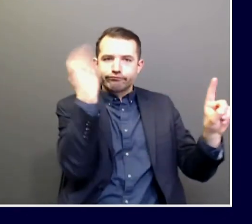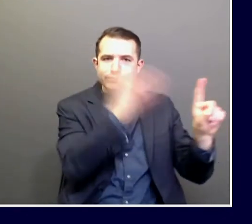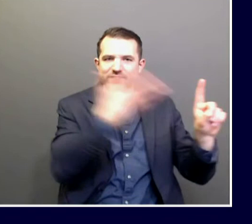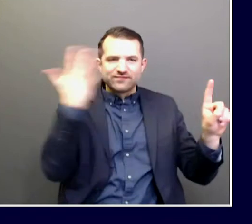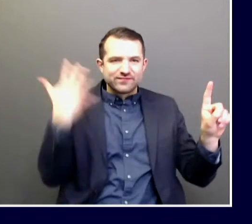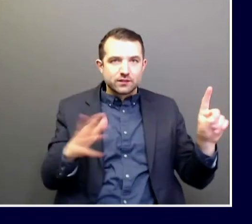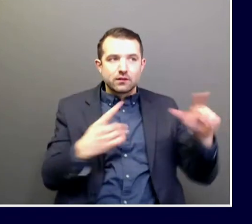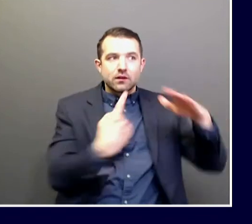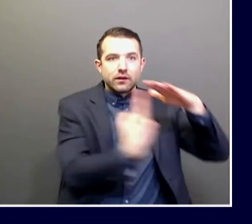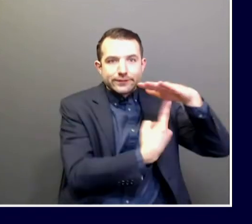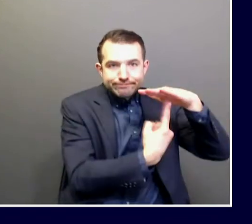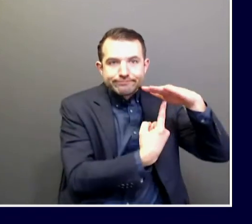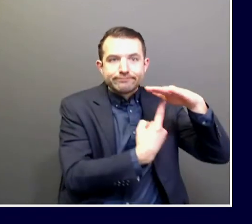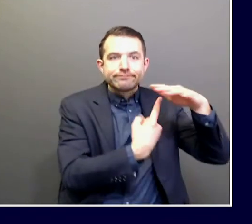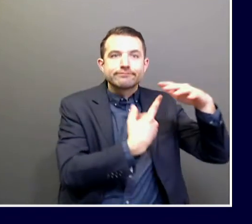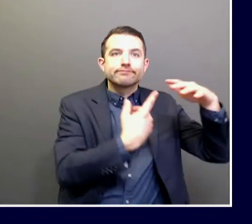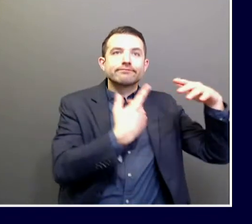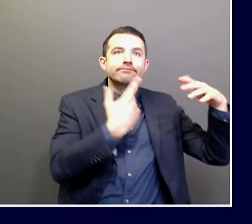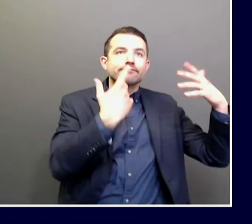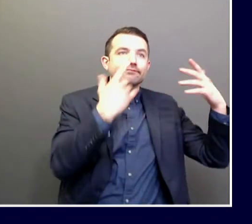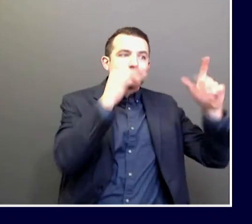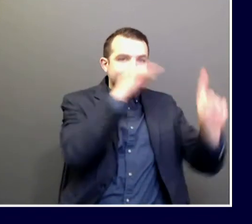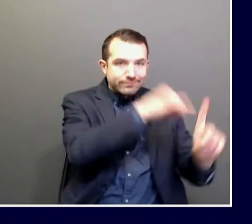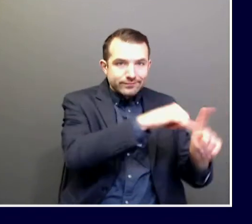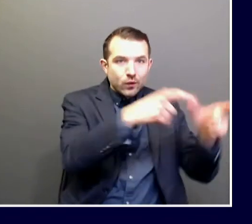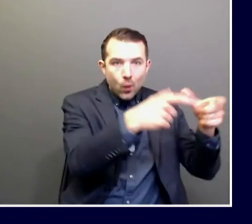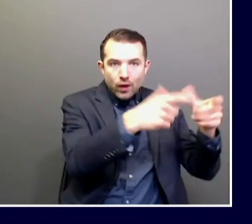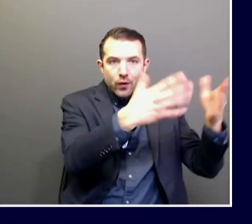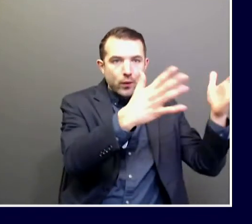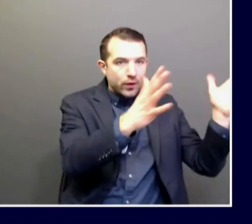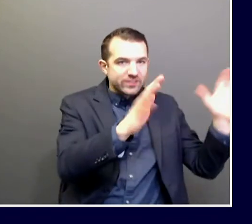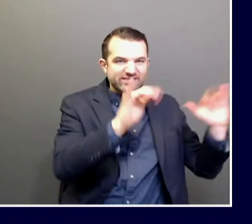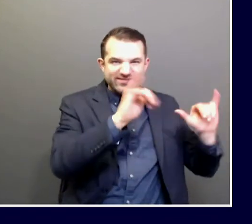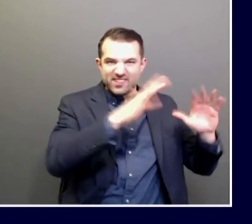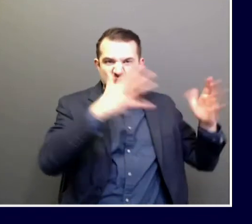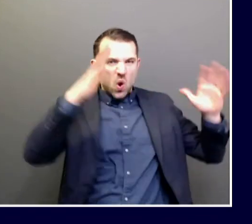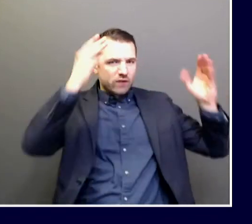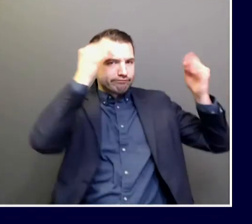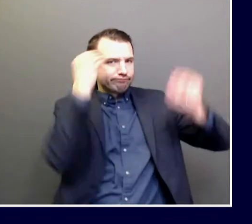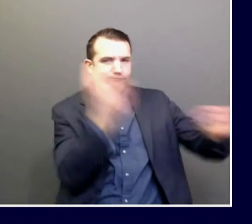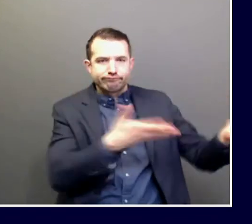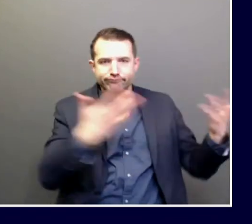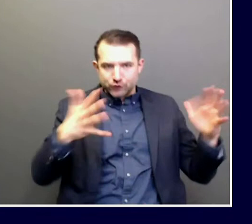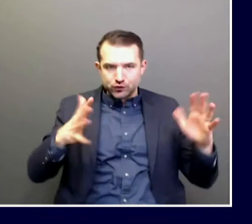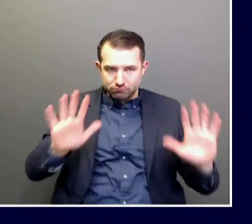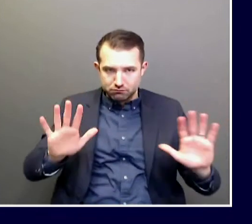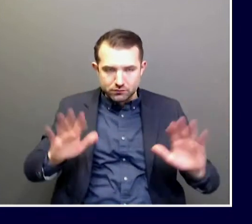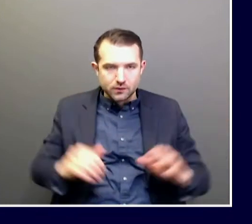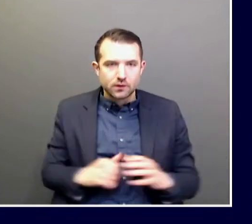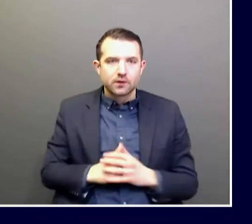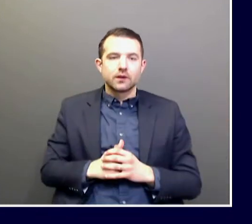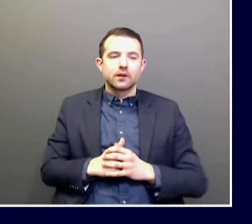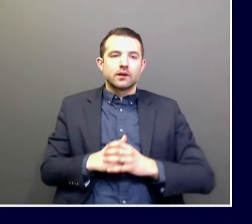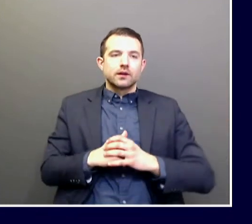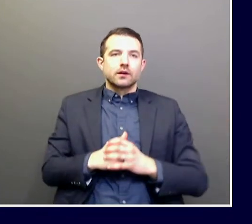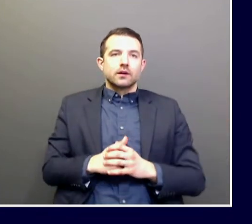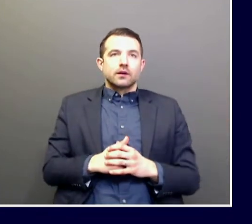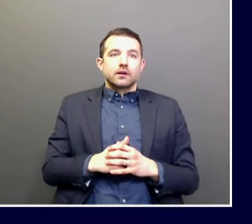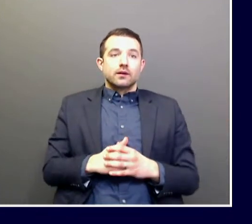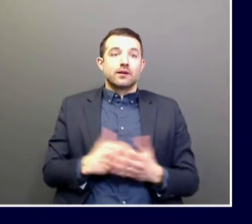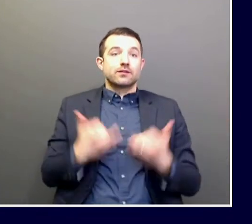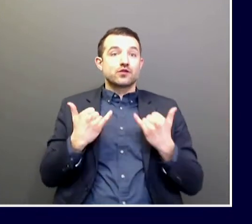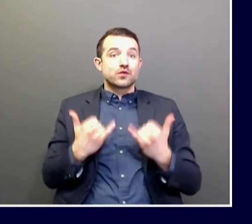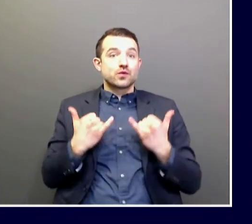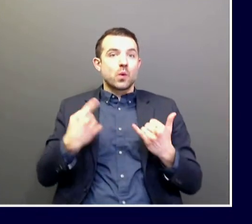isolating and taking the necessary public health steps. The folks who sought testing are already aware of this. We just have to do the back